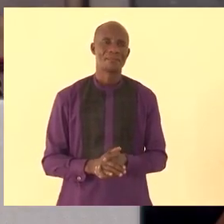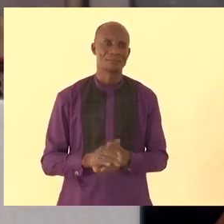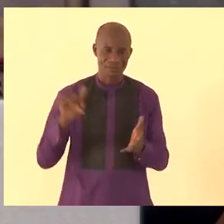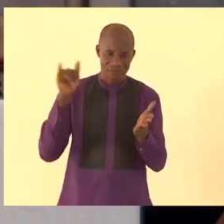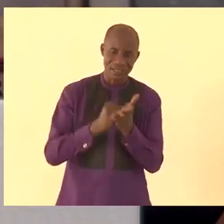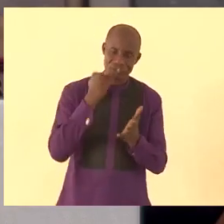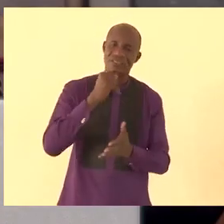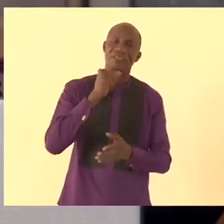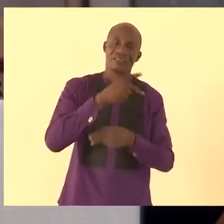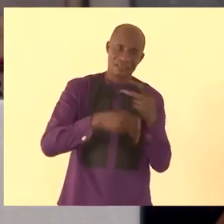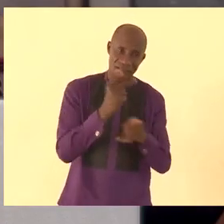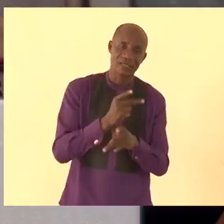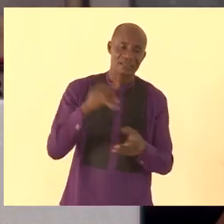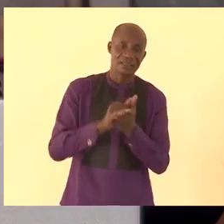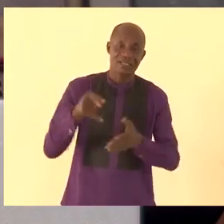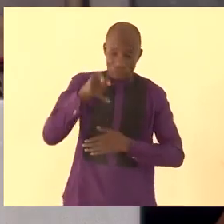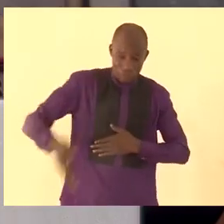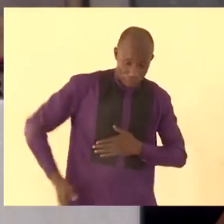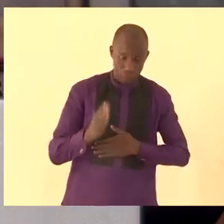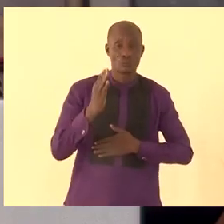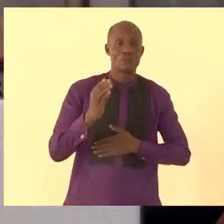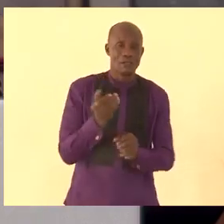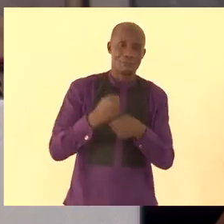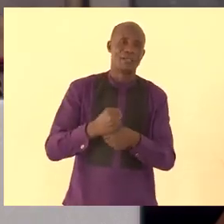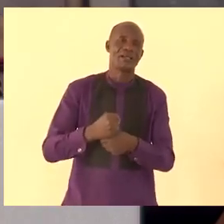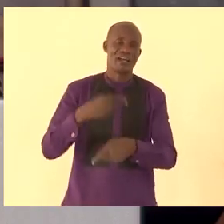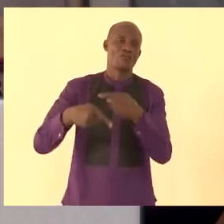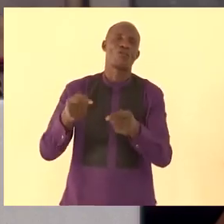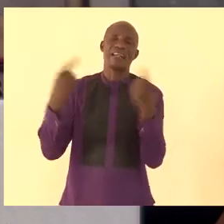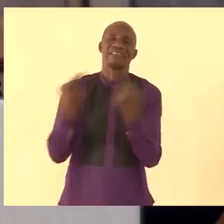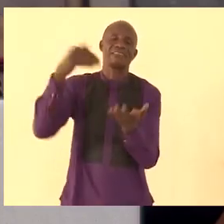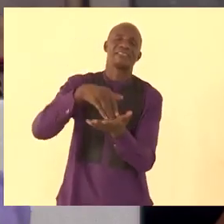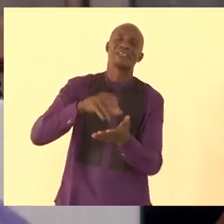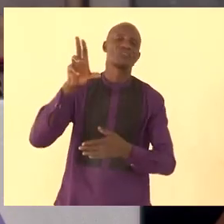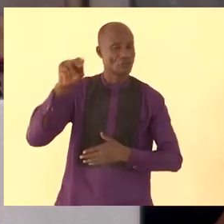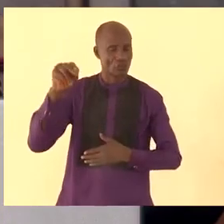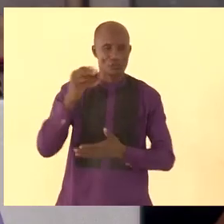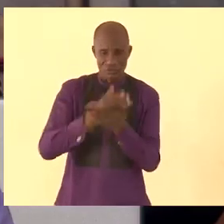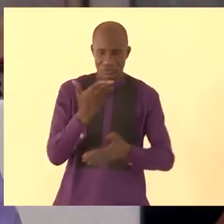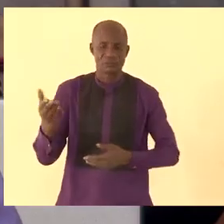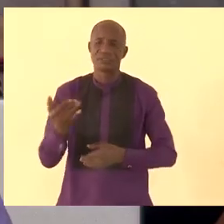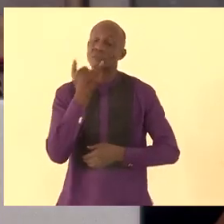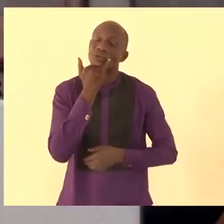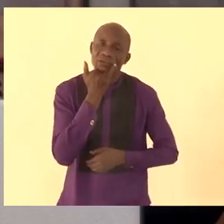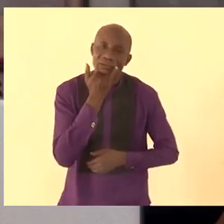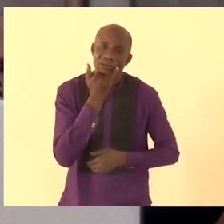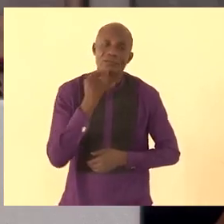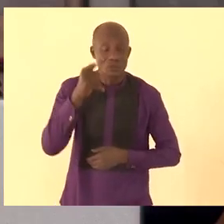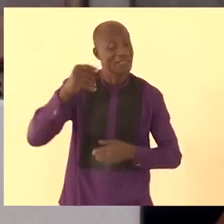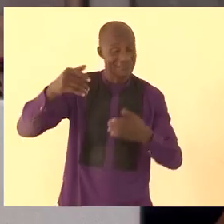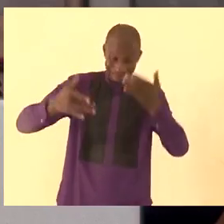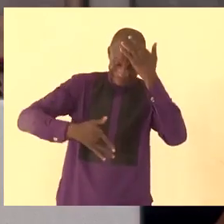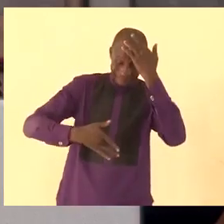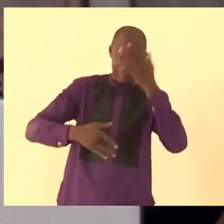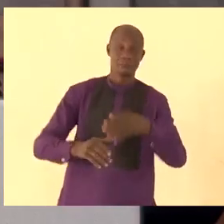That's not the kind of commitment that you should make and get right up from there and go and commit a sin again. No, something is wrong with you. You'll be sick upstairs to